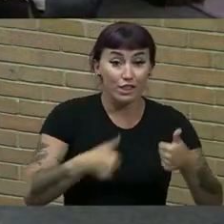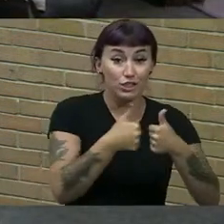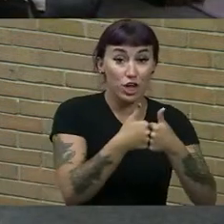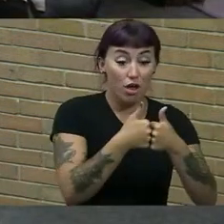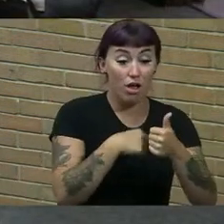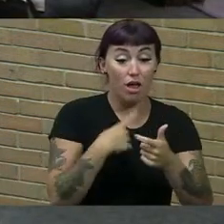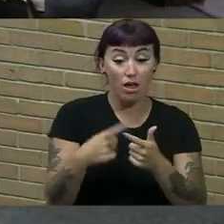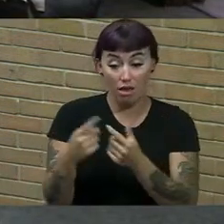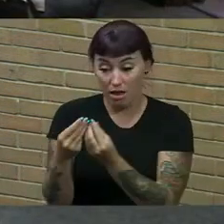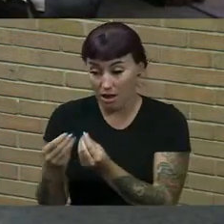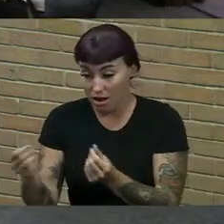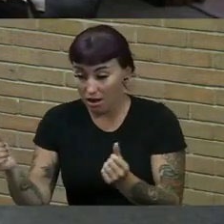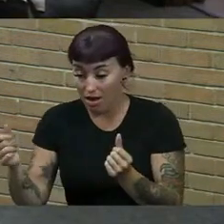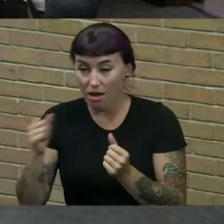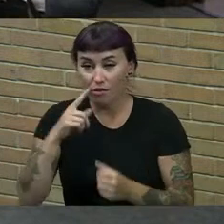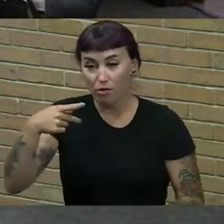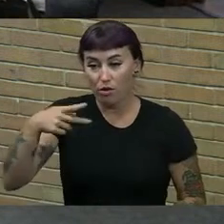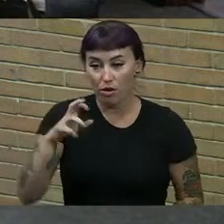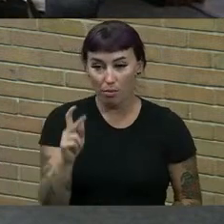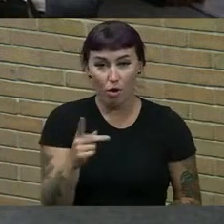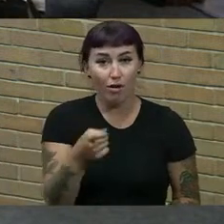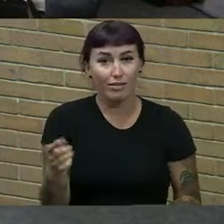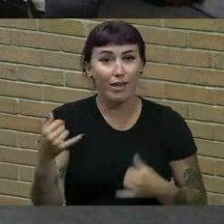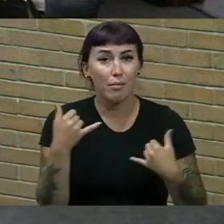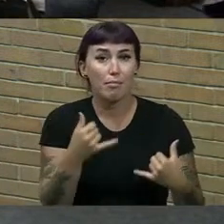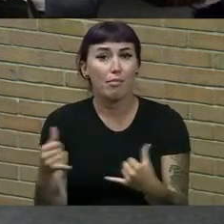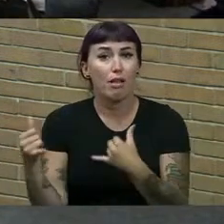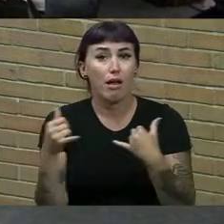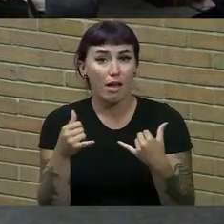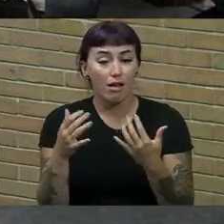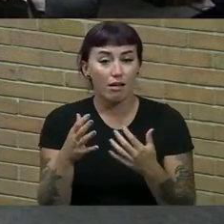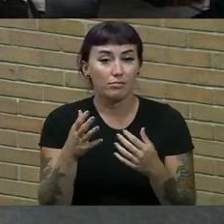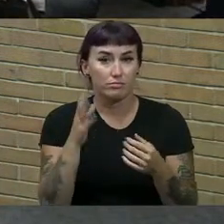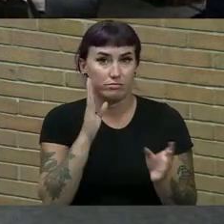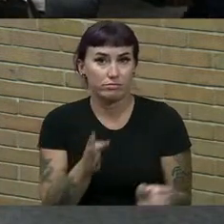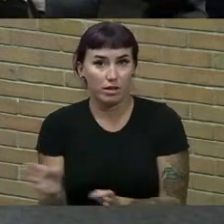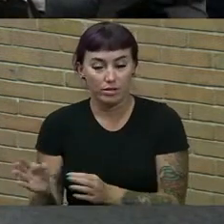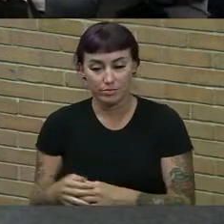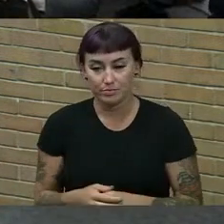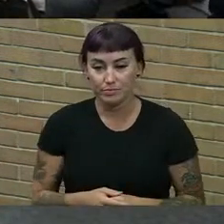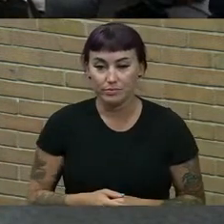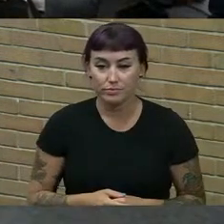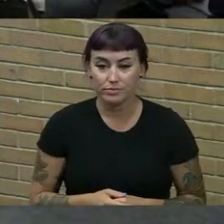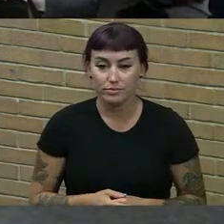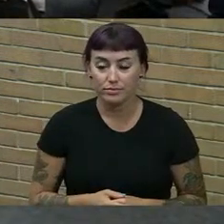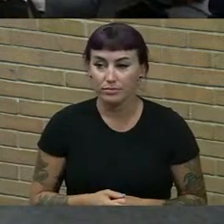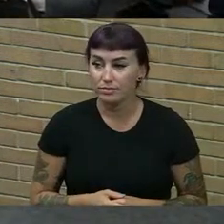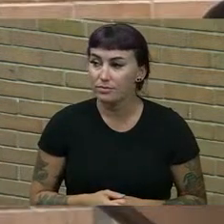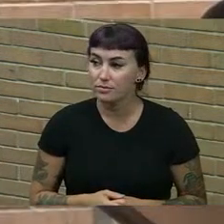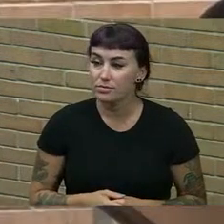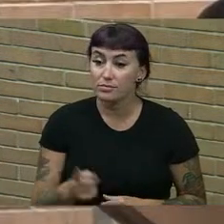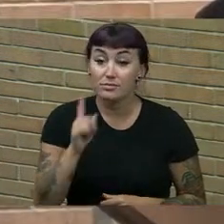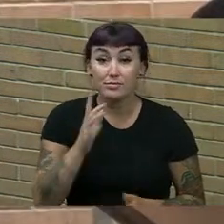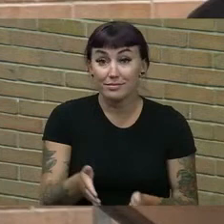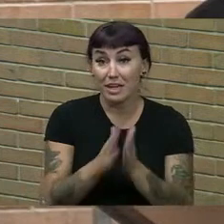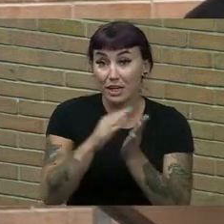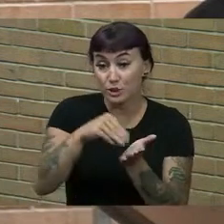solution and the part that they all played in that solution. And I'm going to ask our